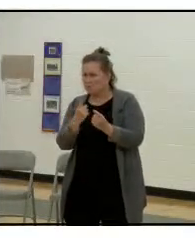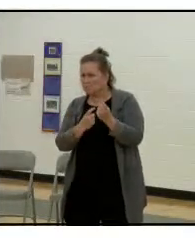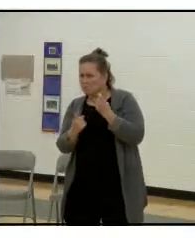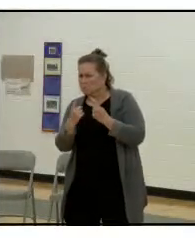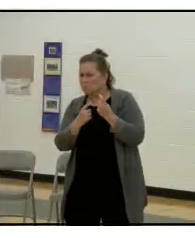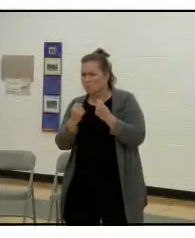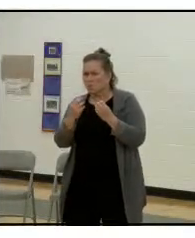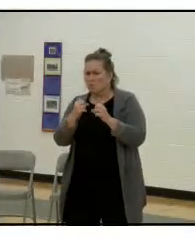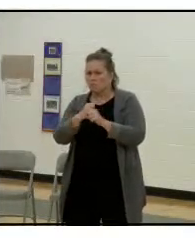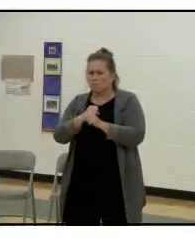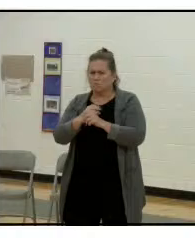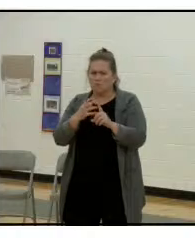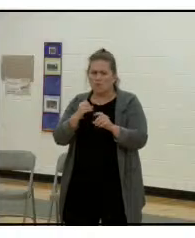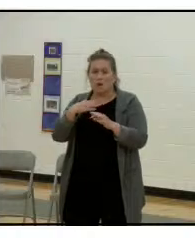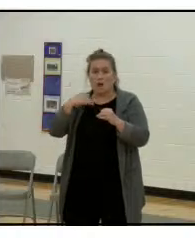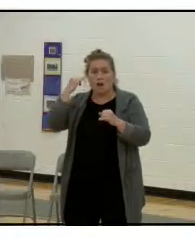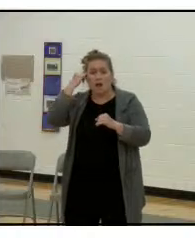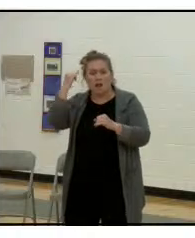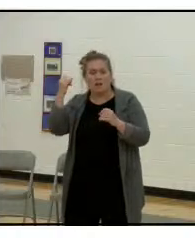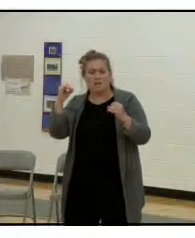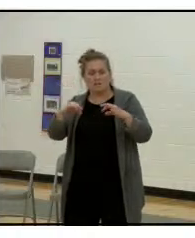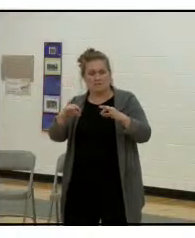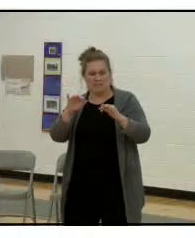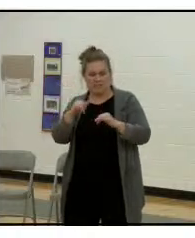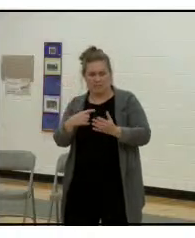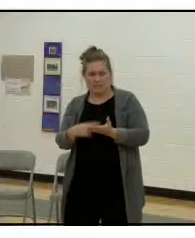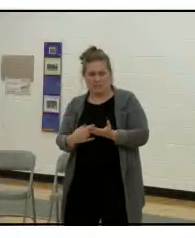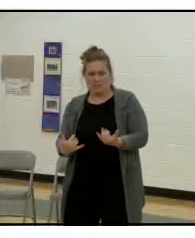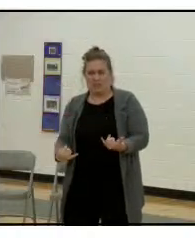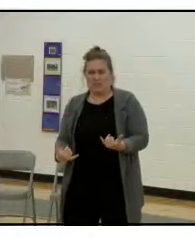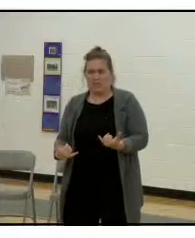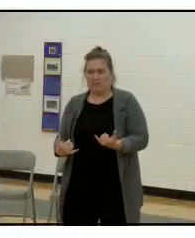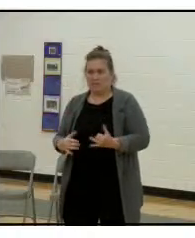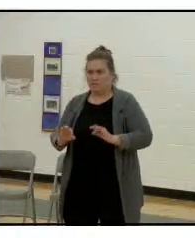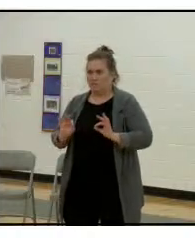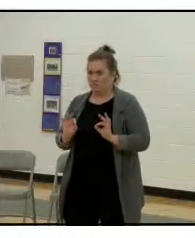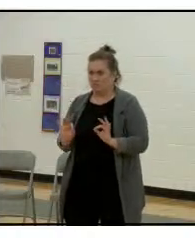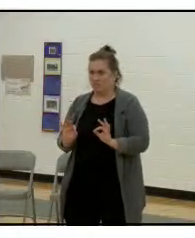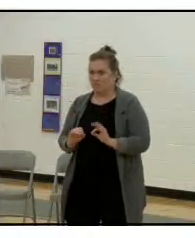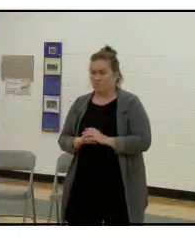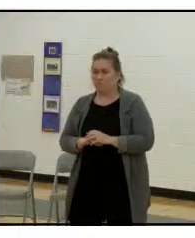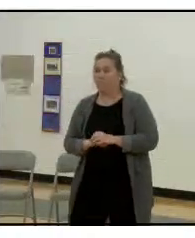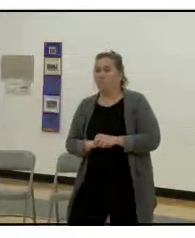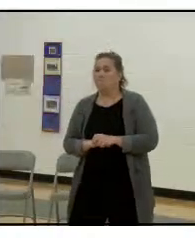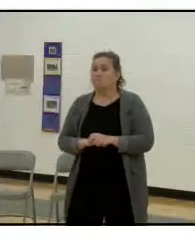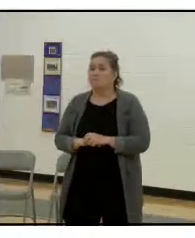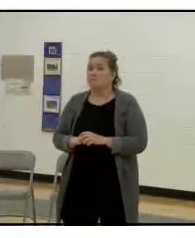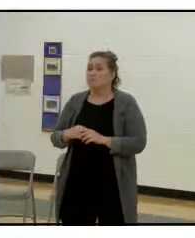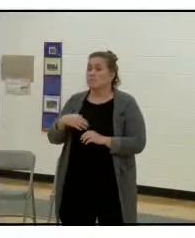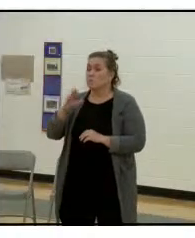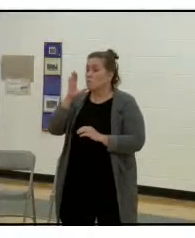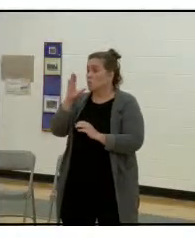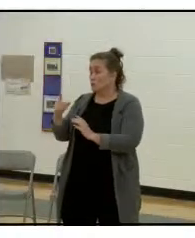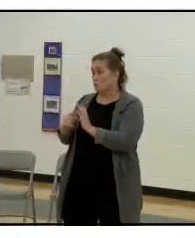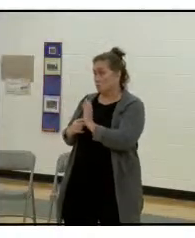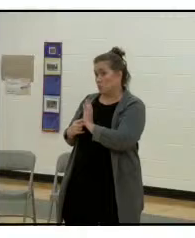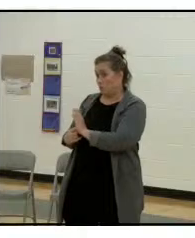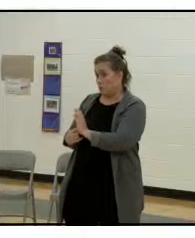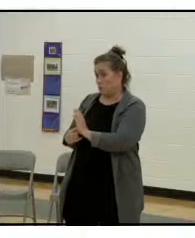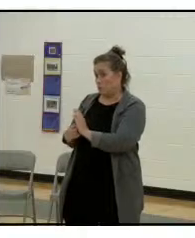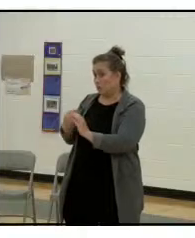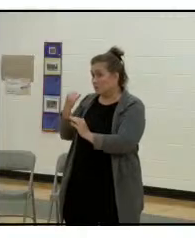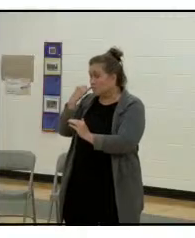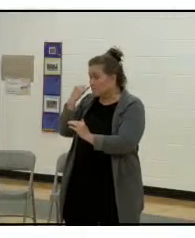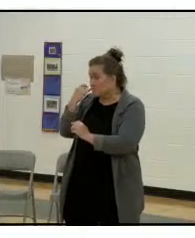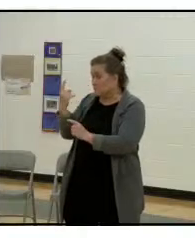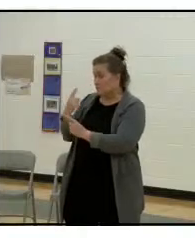as we go through, I'll kind of present each of these elements to you. And then if anyone has questions or comments,